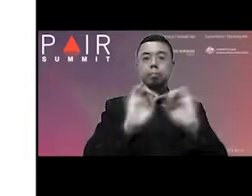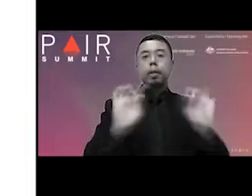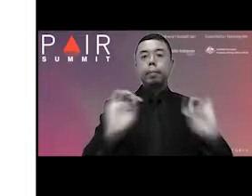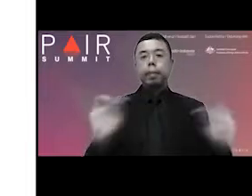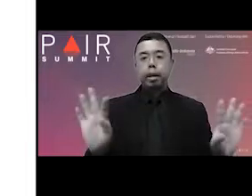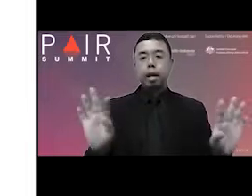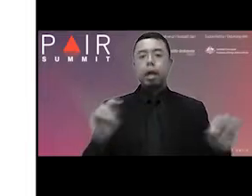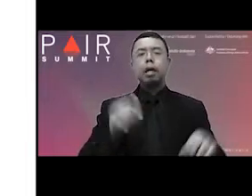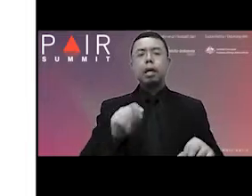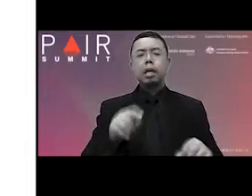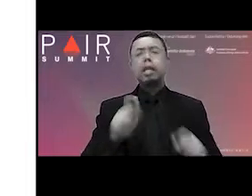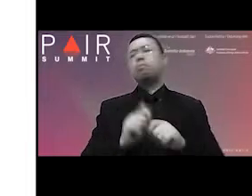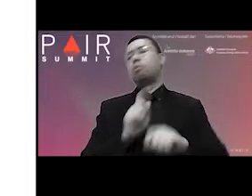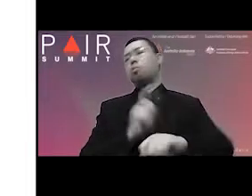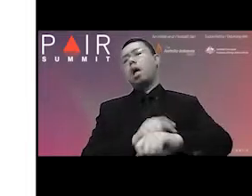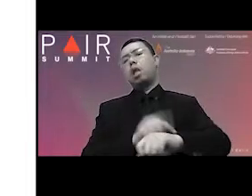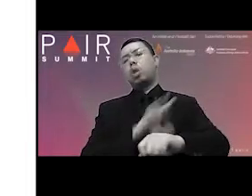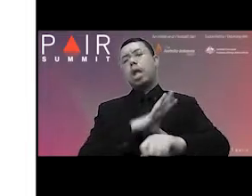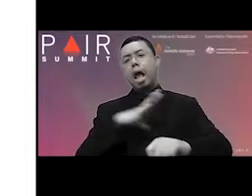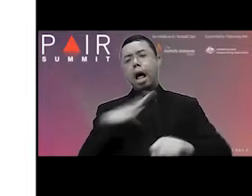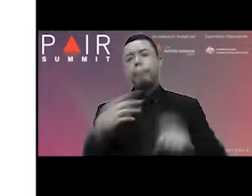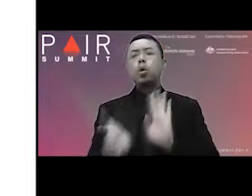to create data duplication and errors.